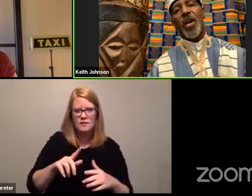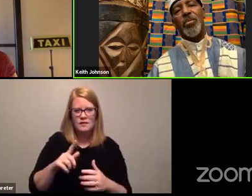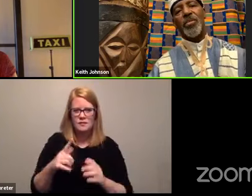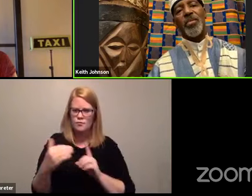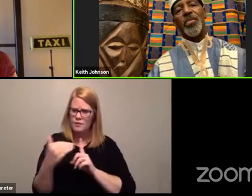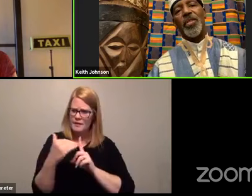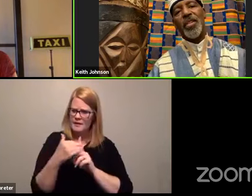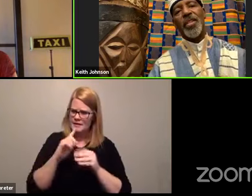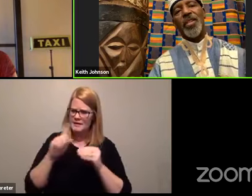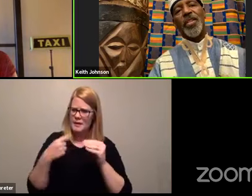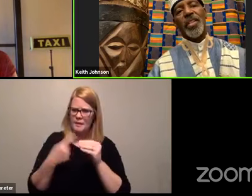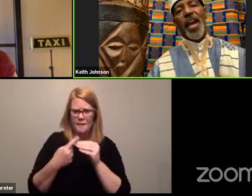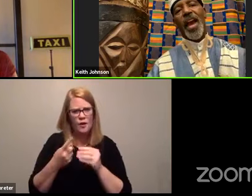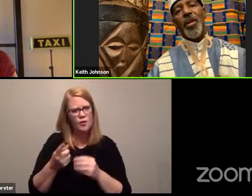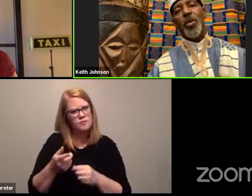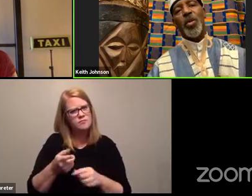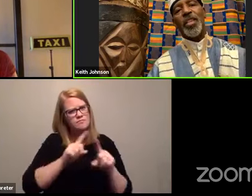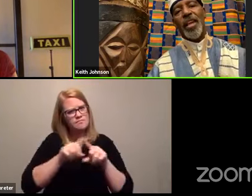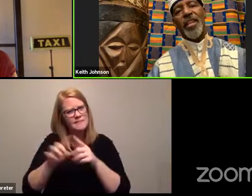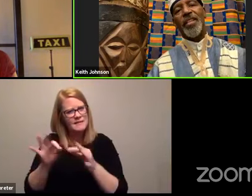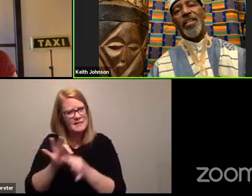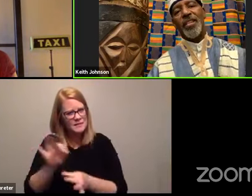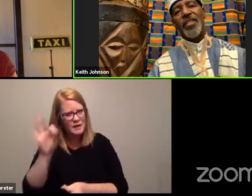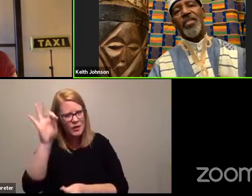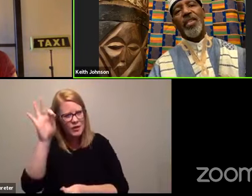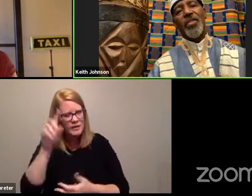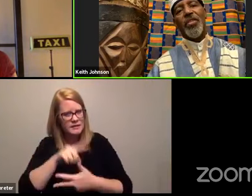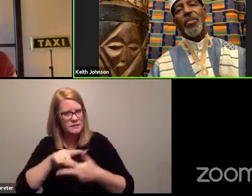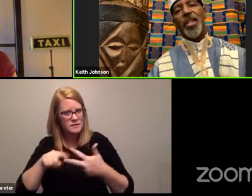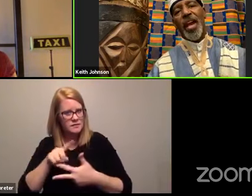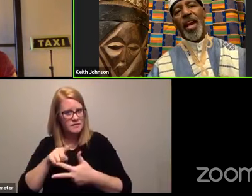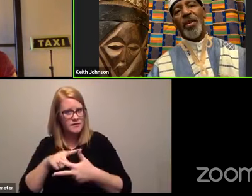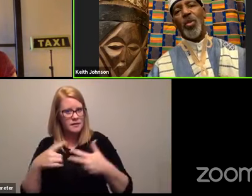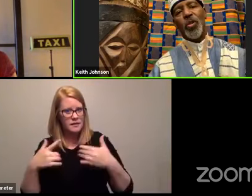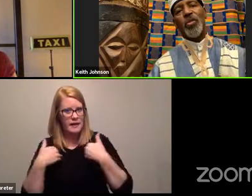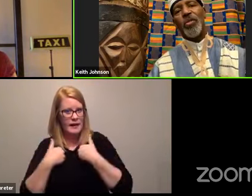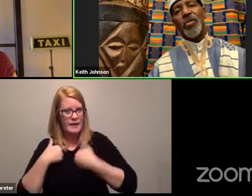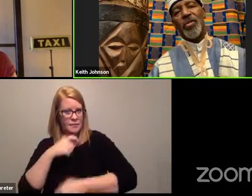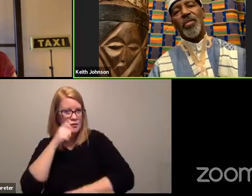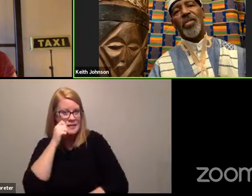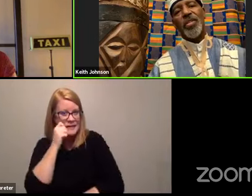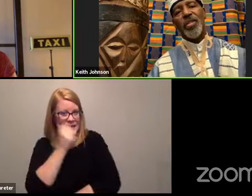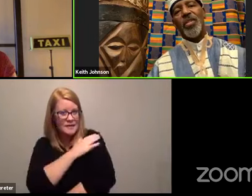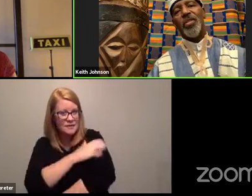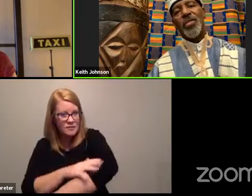the drum. The animal skin from the animal,